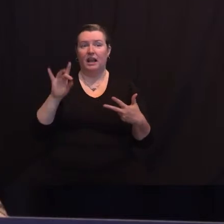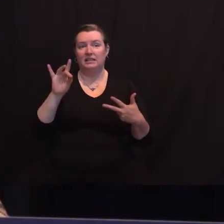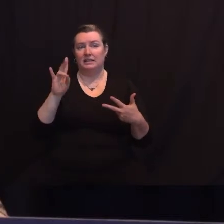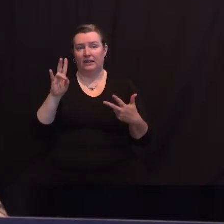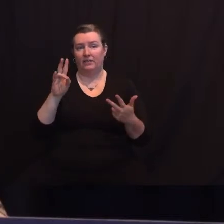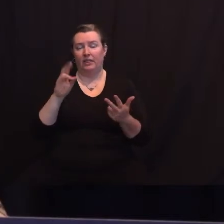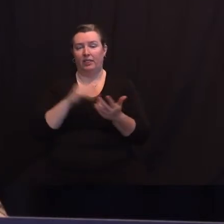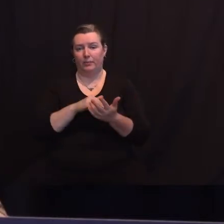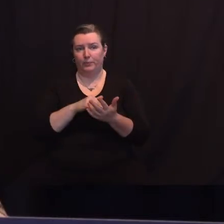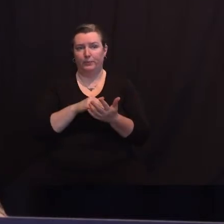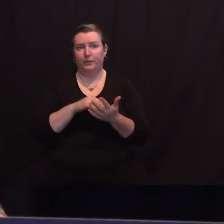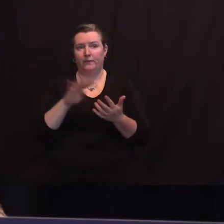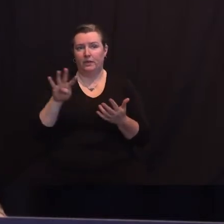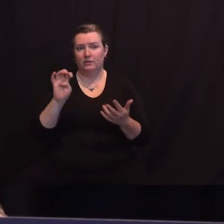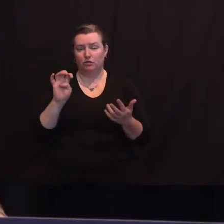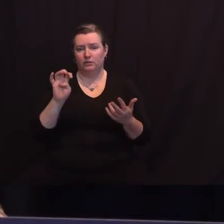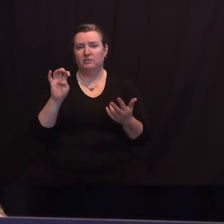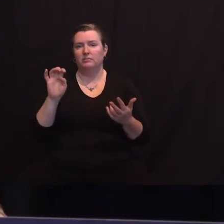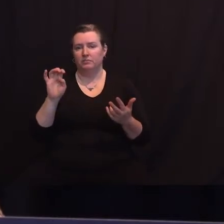87,400.